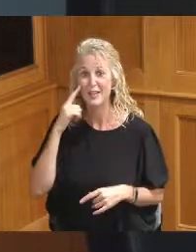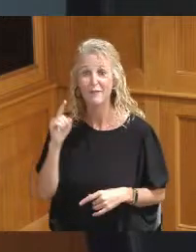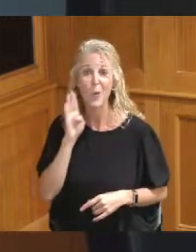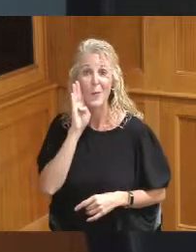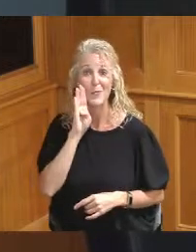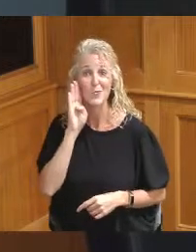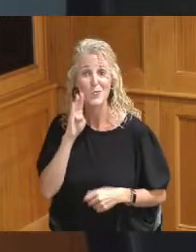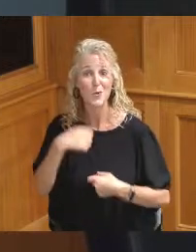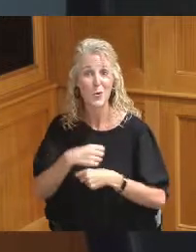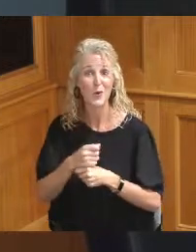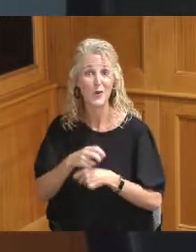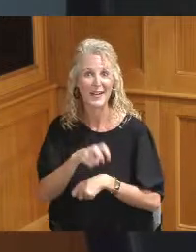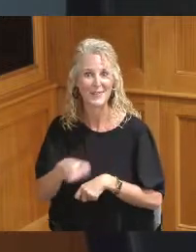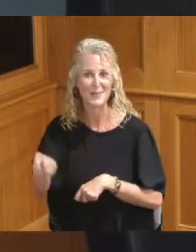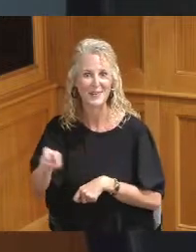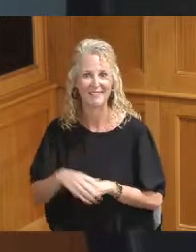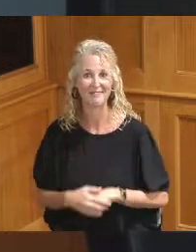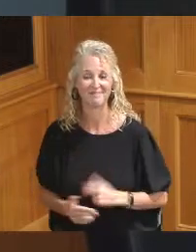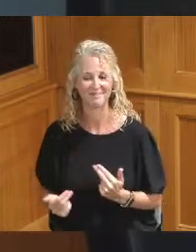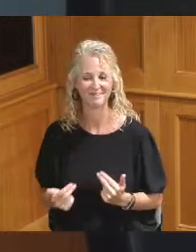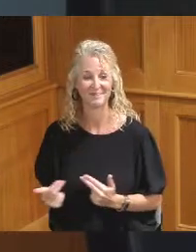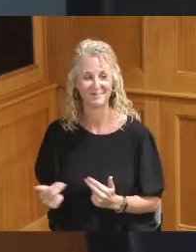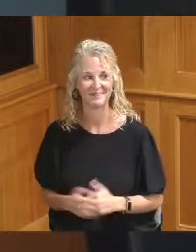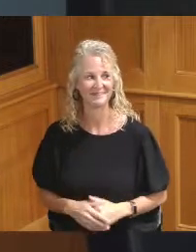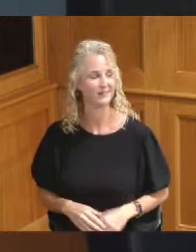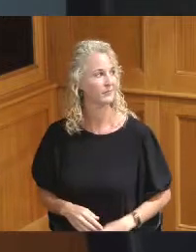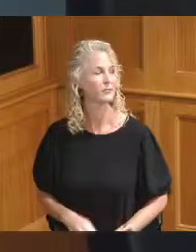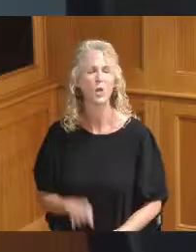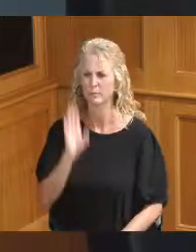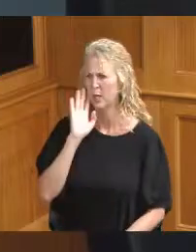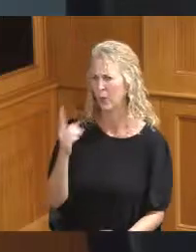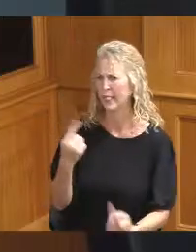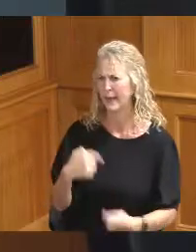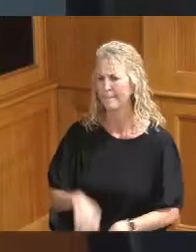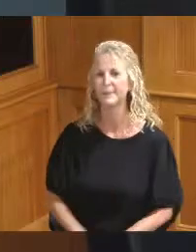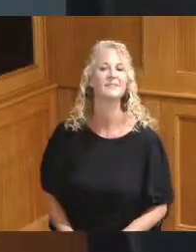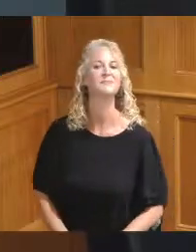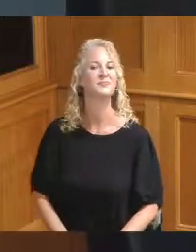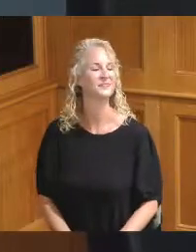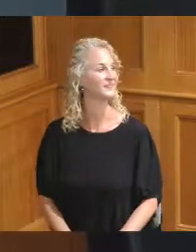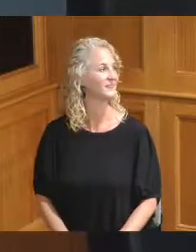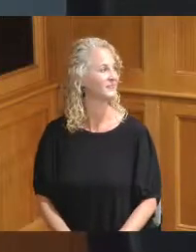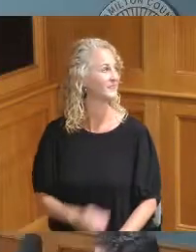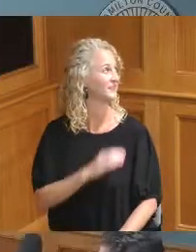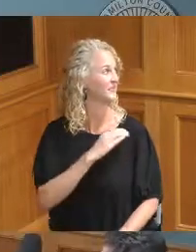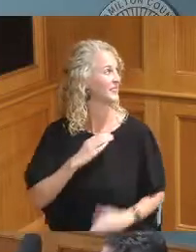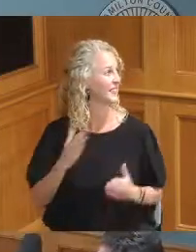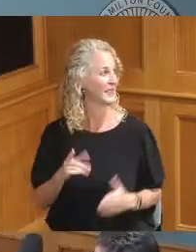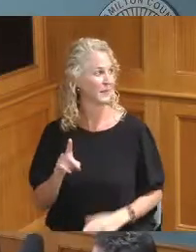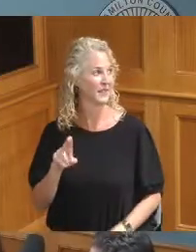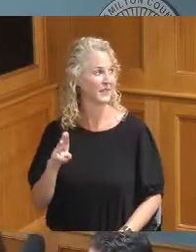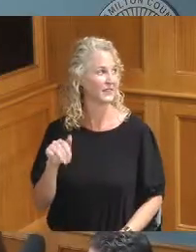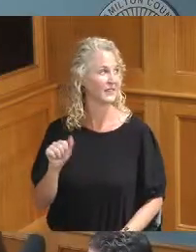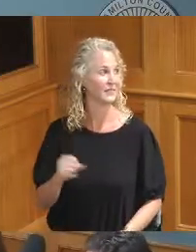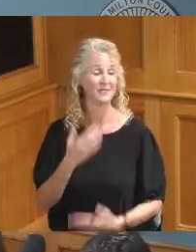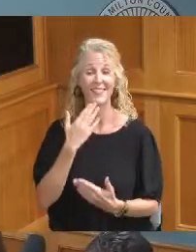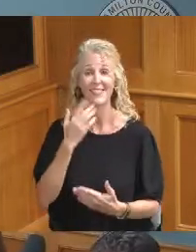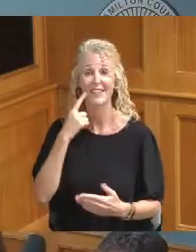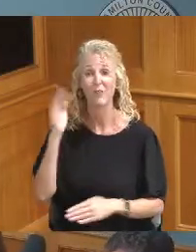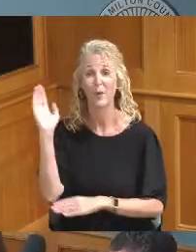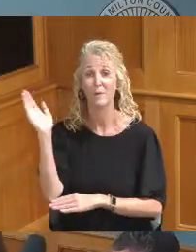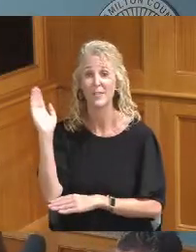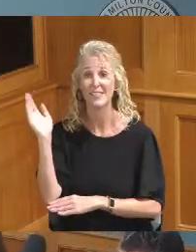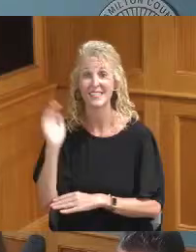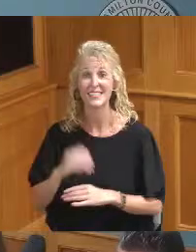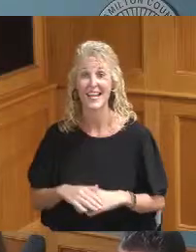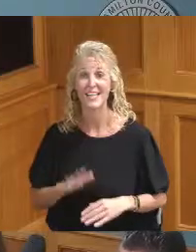that happens next. Thank you. Thanks so much to both of you. Commissioner Summer-Dumas. Thank you so much for the